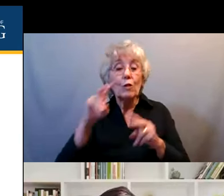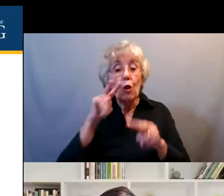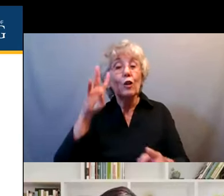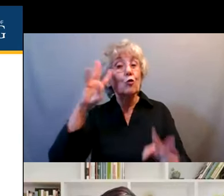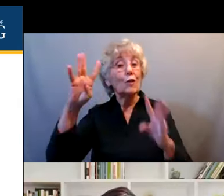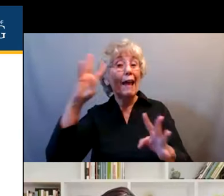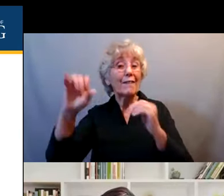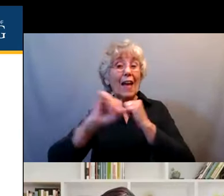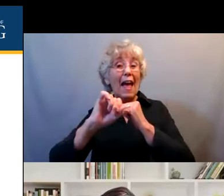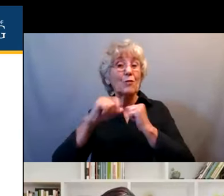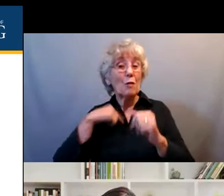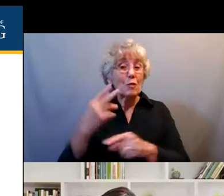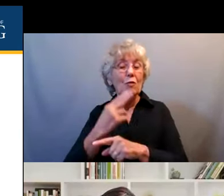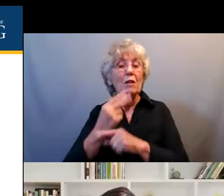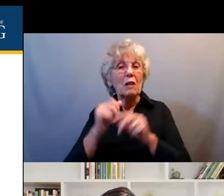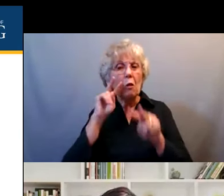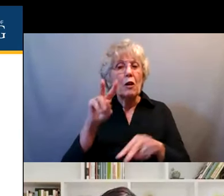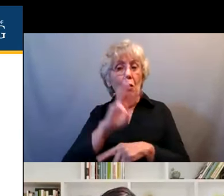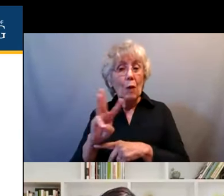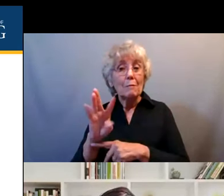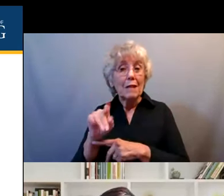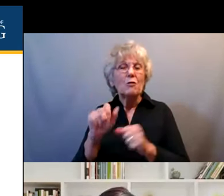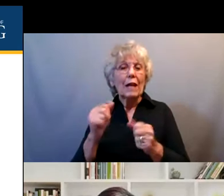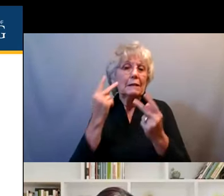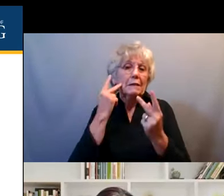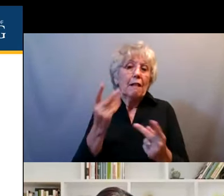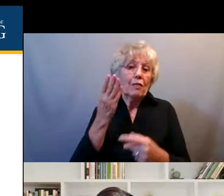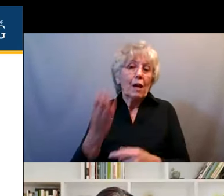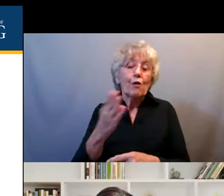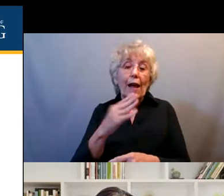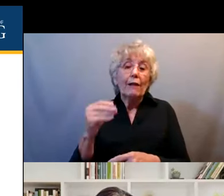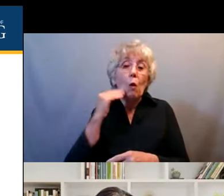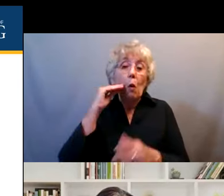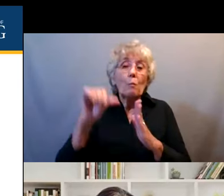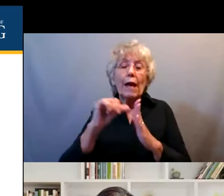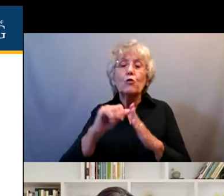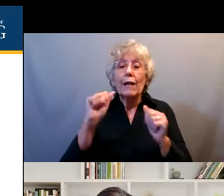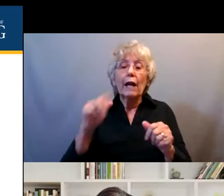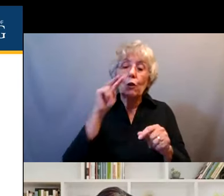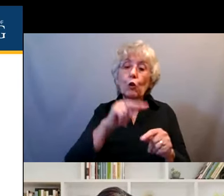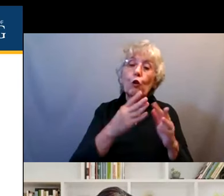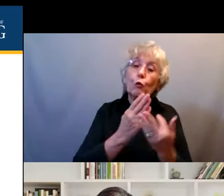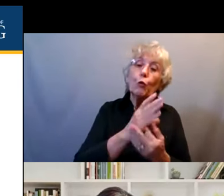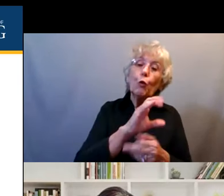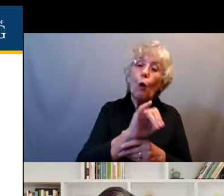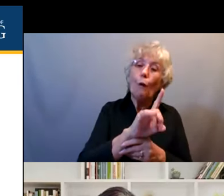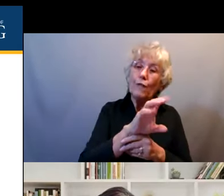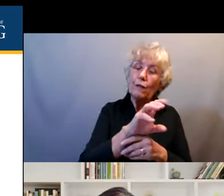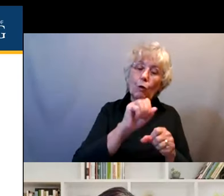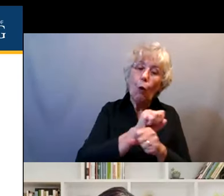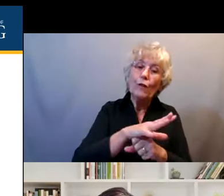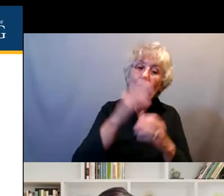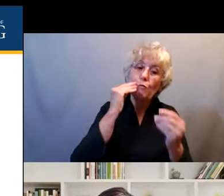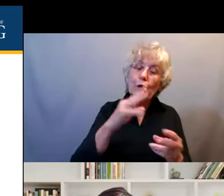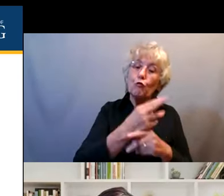you can go on our website and you'd be able to access it. So on our homepage, you can either access it through the COVID information resources button or under